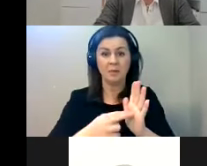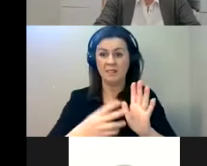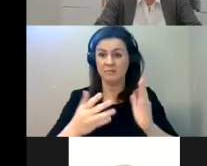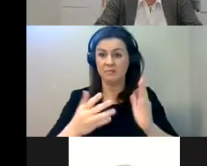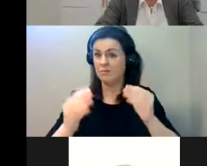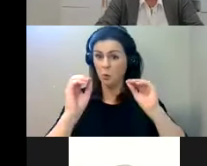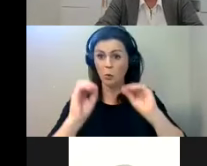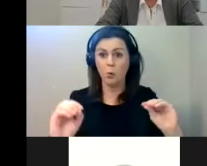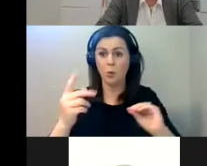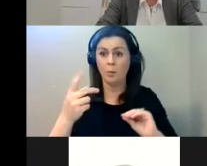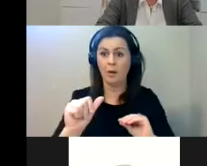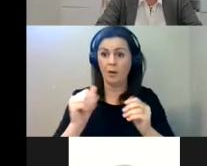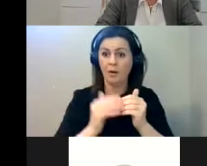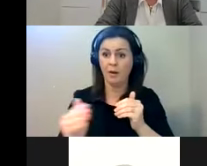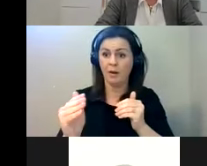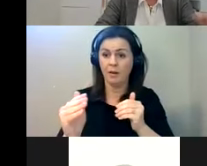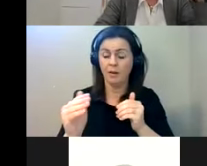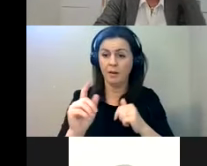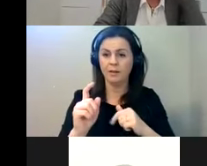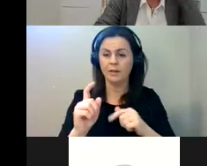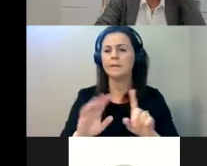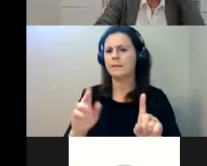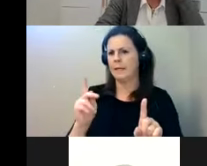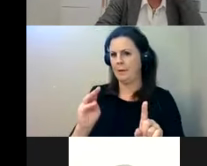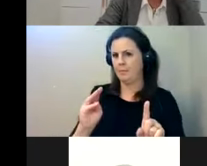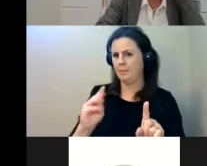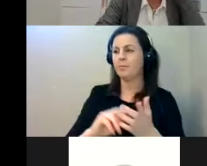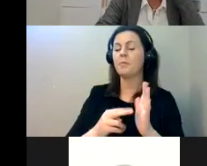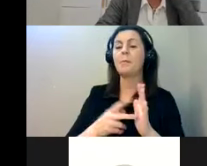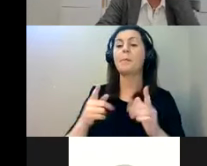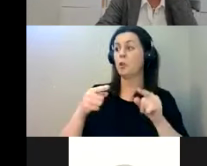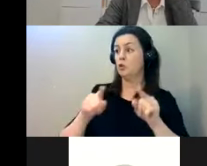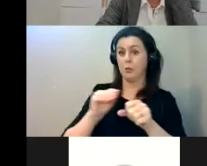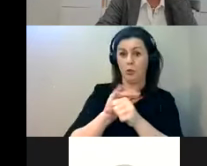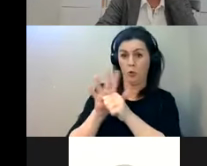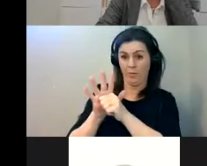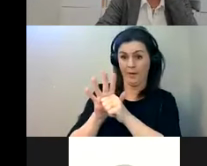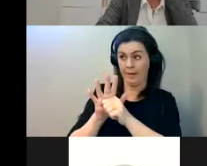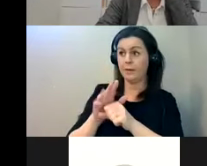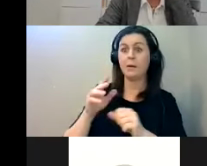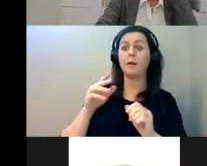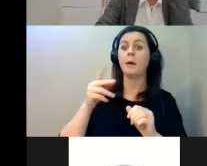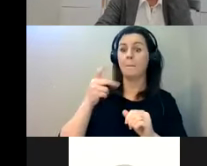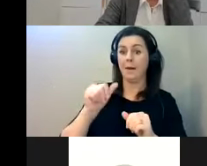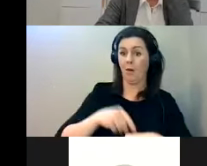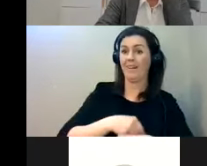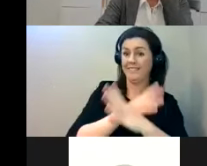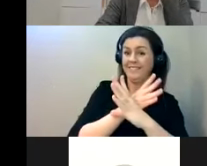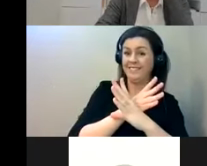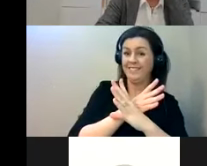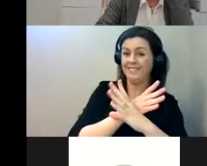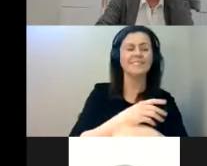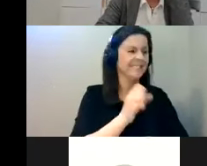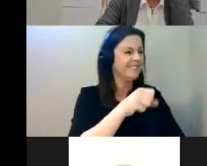So I understand you to be saying a power of attorney is done during COVID? Right. And then